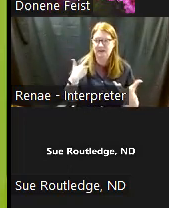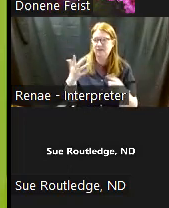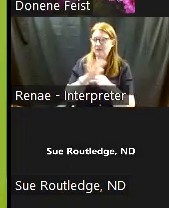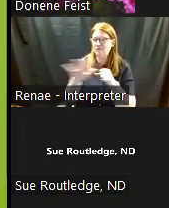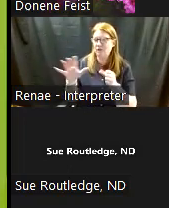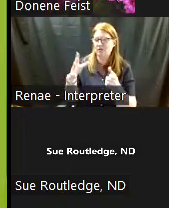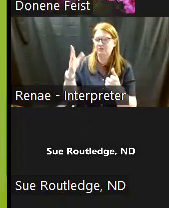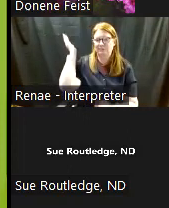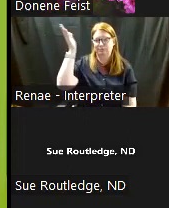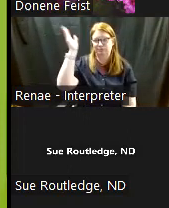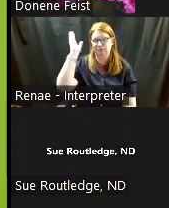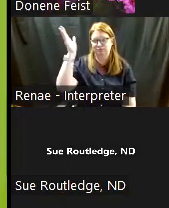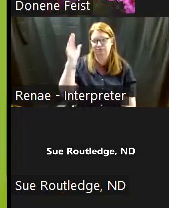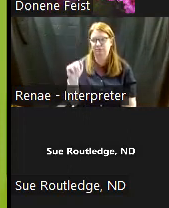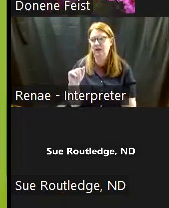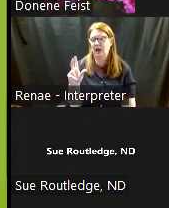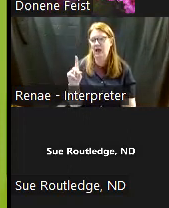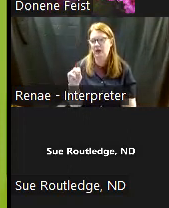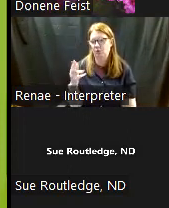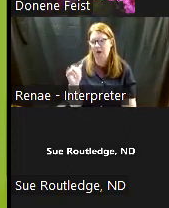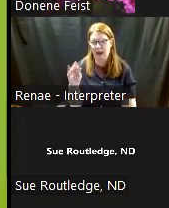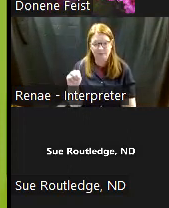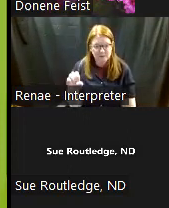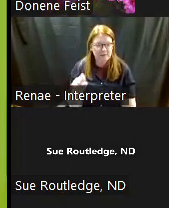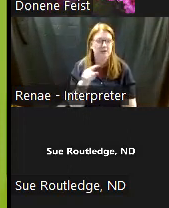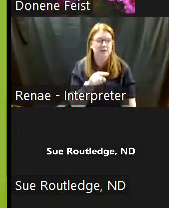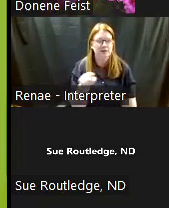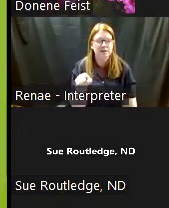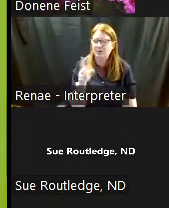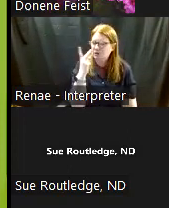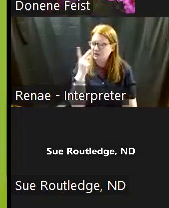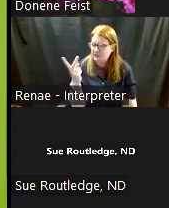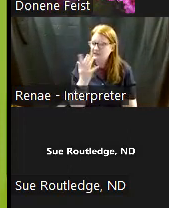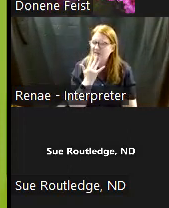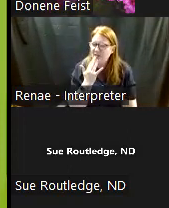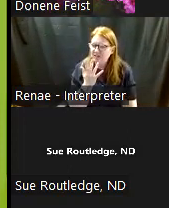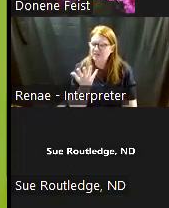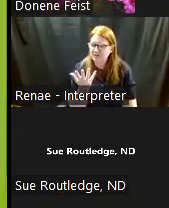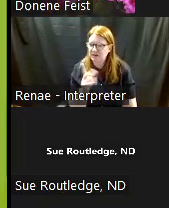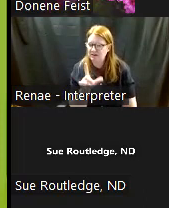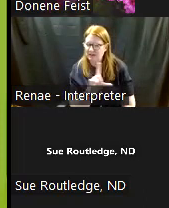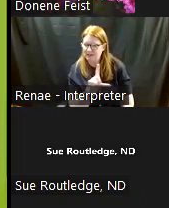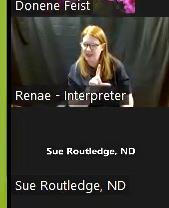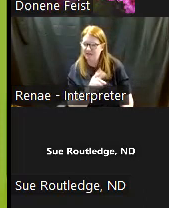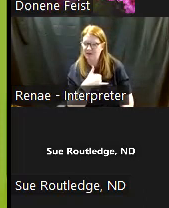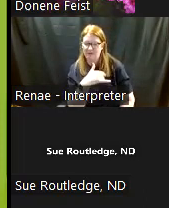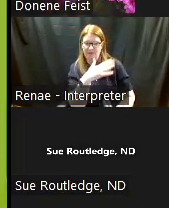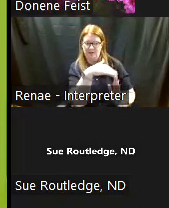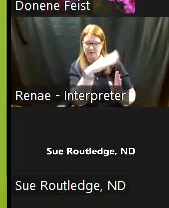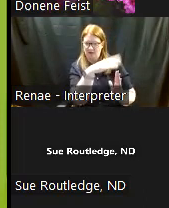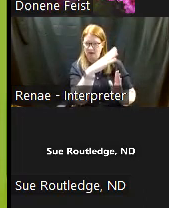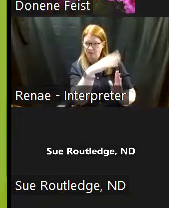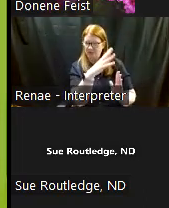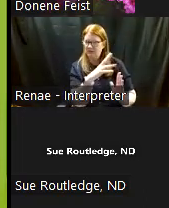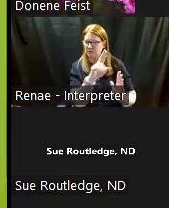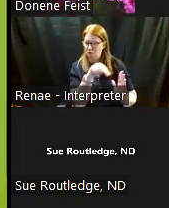audiogram. But hopefully like the colors help. On the one on the left, we've got like the top of the graph is normal hearing,